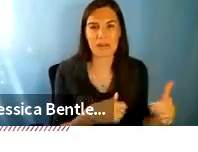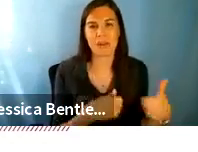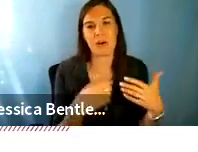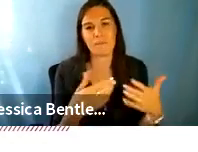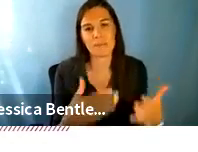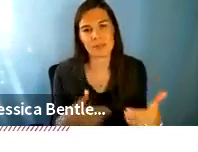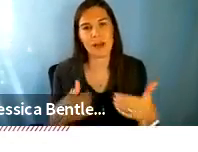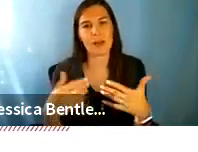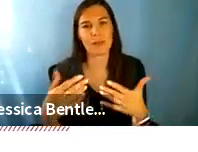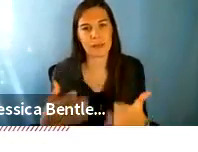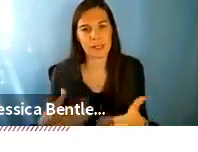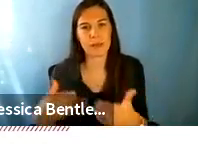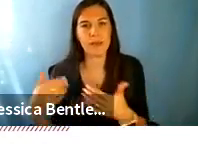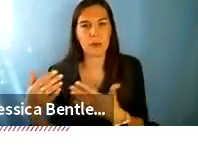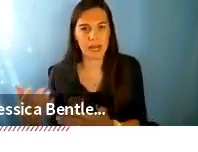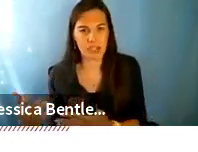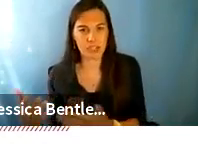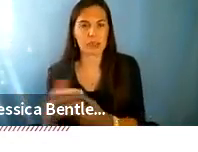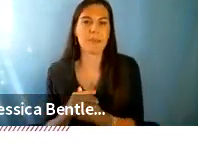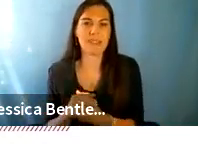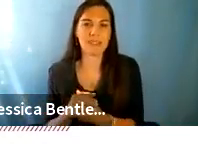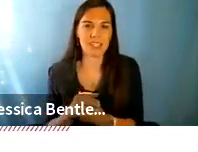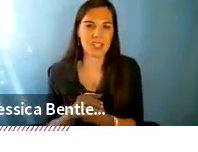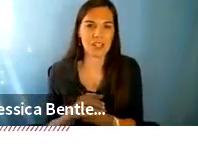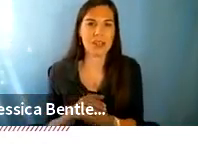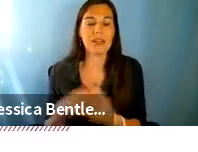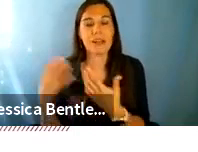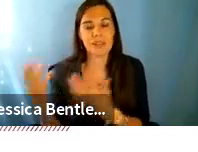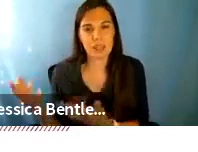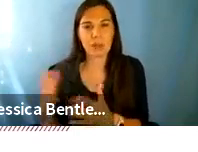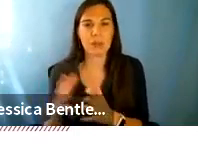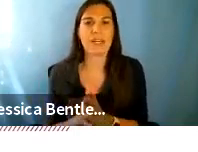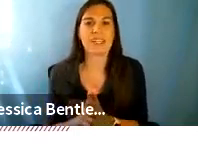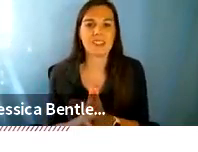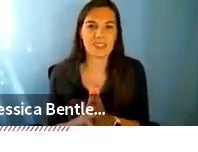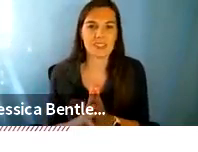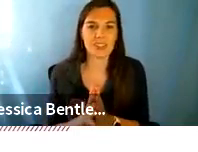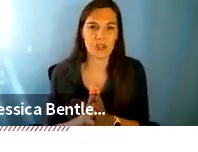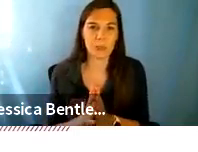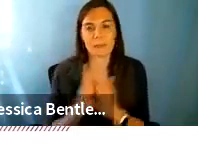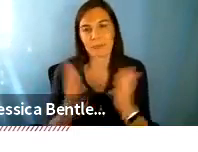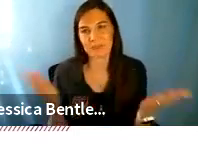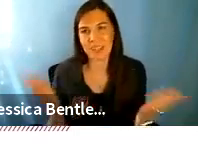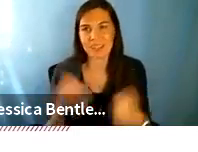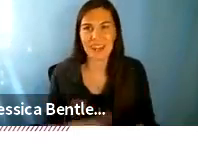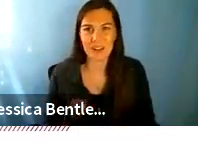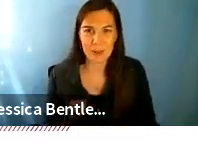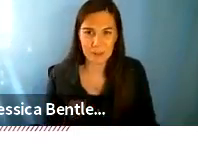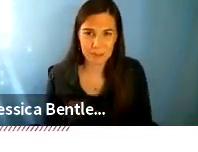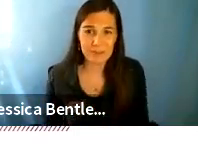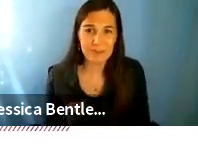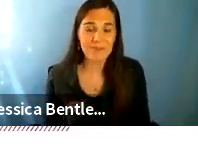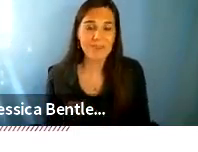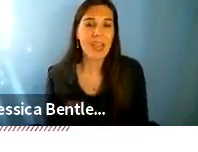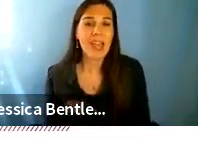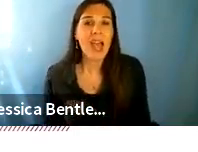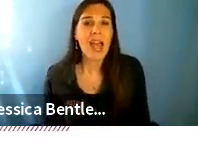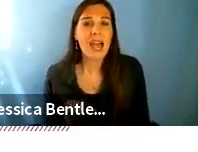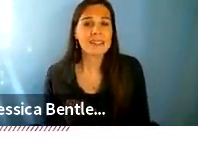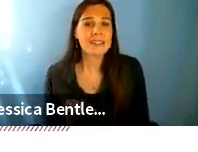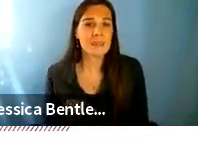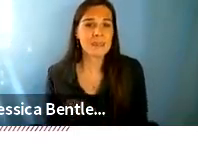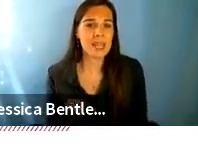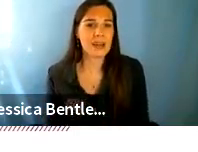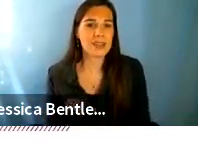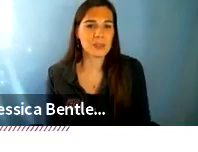about medical, mental health, legal, vocational rehabilitation, video relay service interpreting, etc.